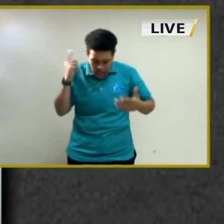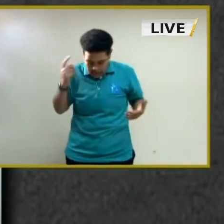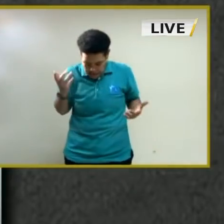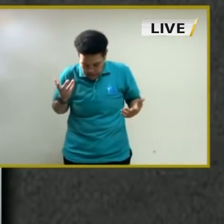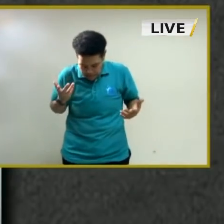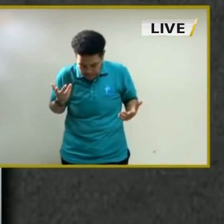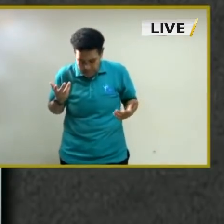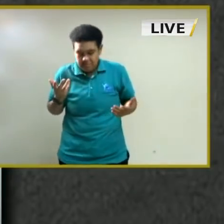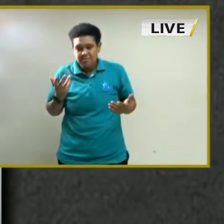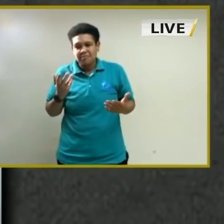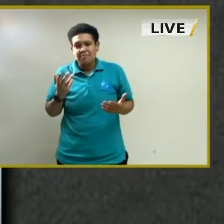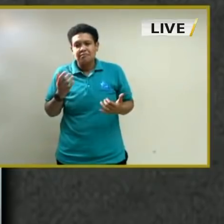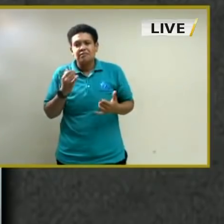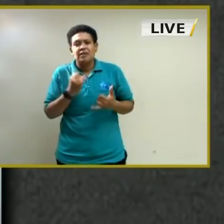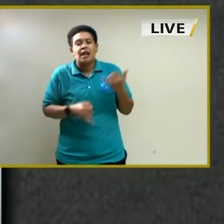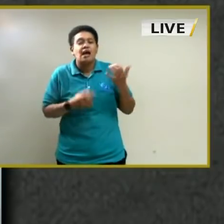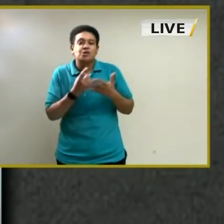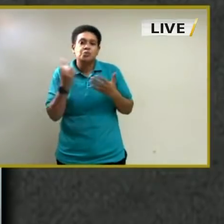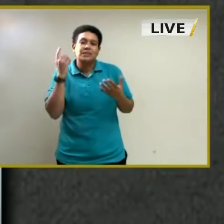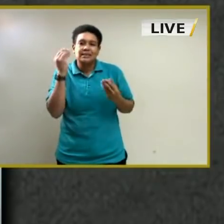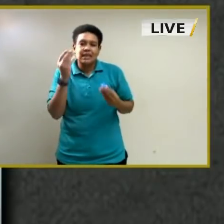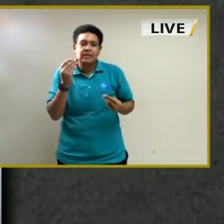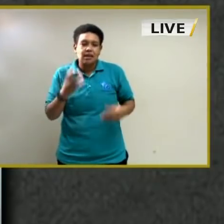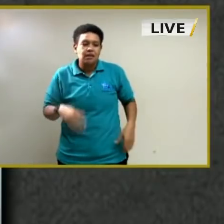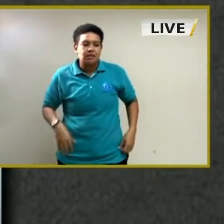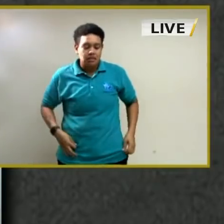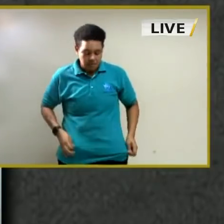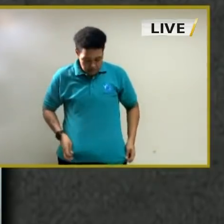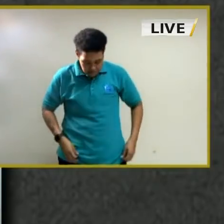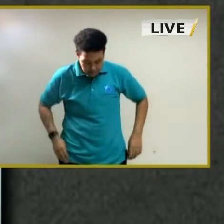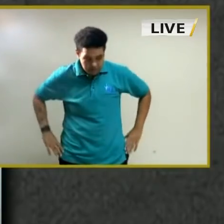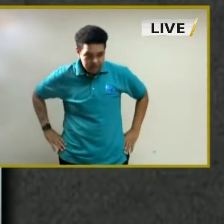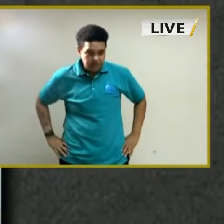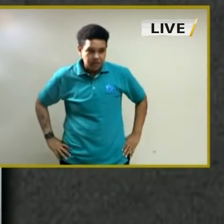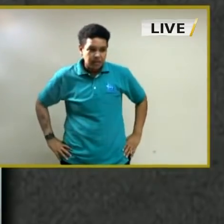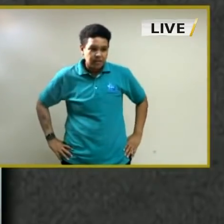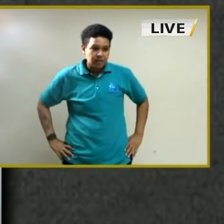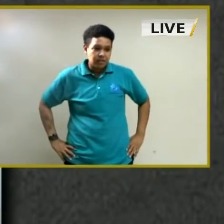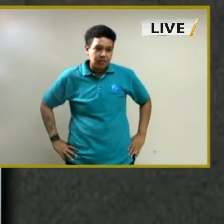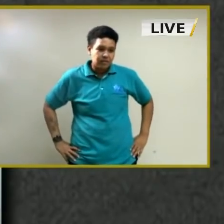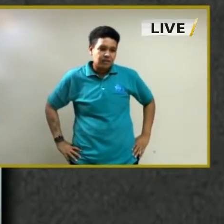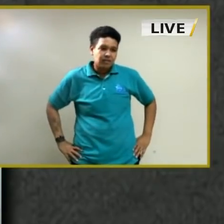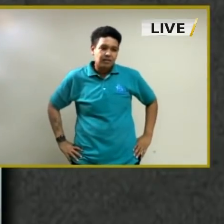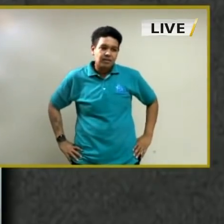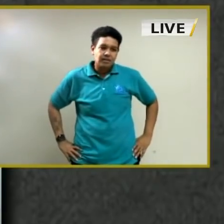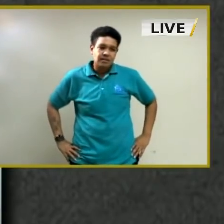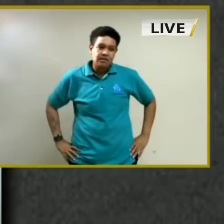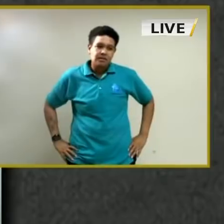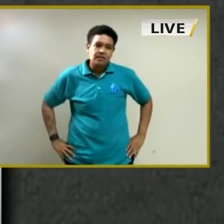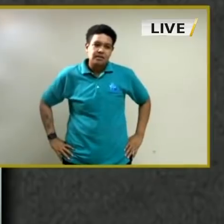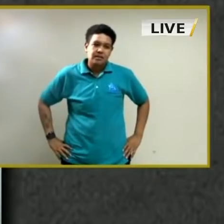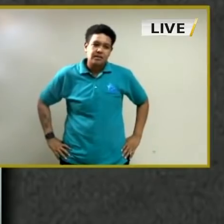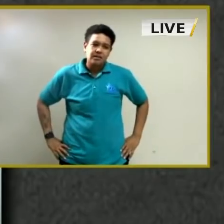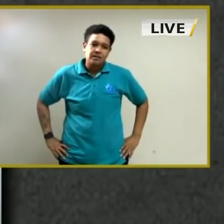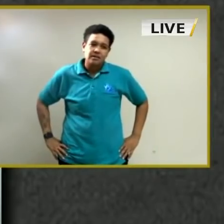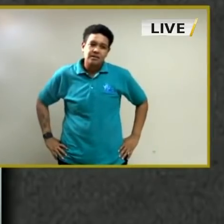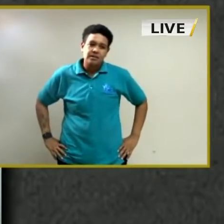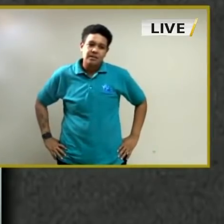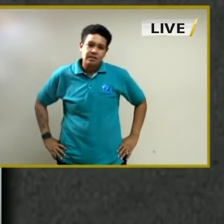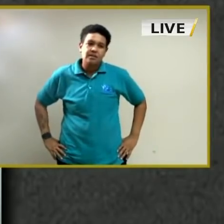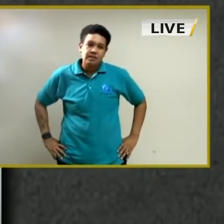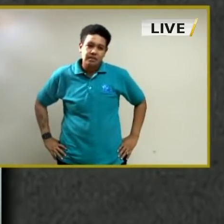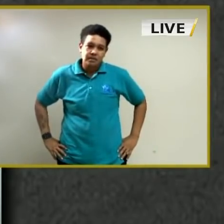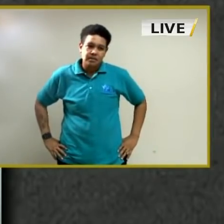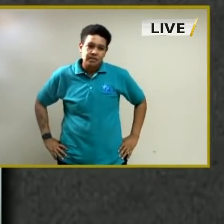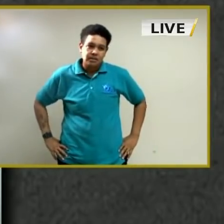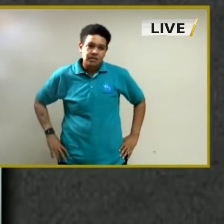a week data. So is it fair to say then that the younger age group is who is being affected more seriously